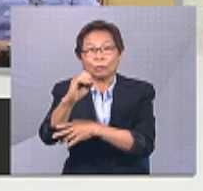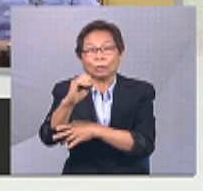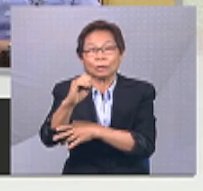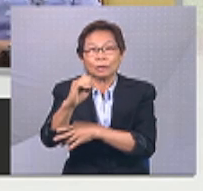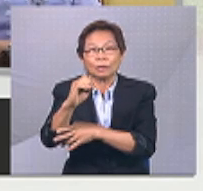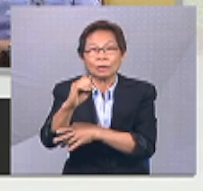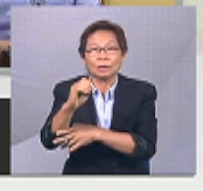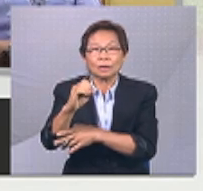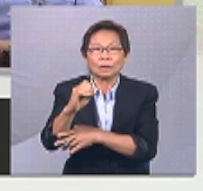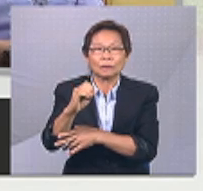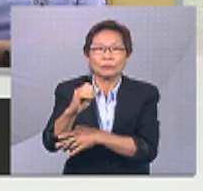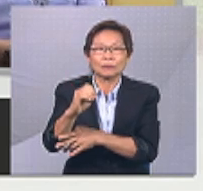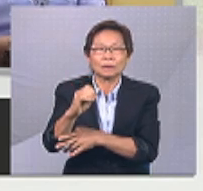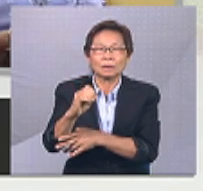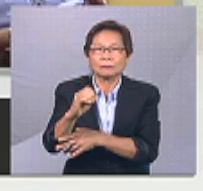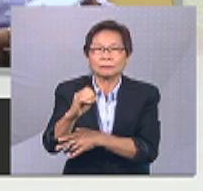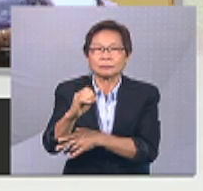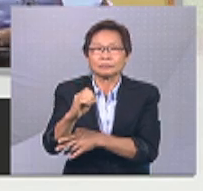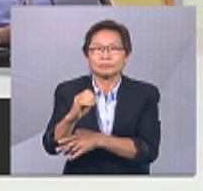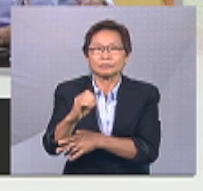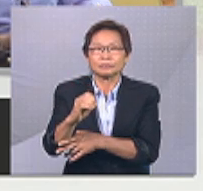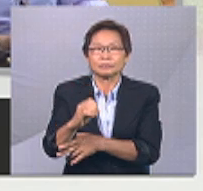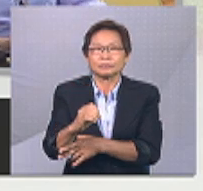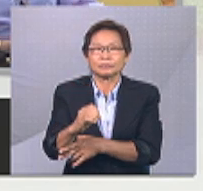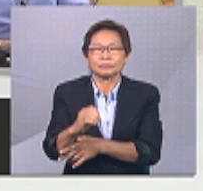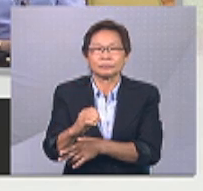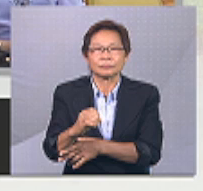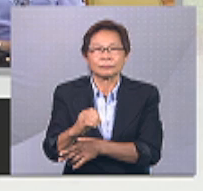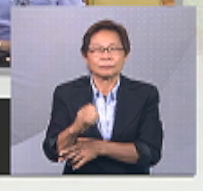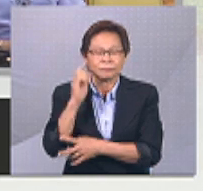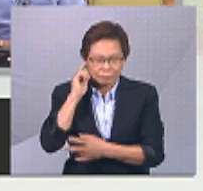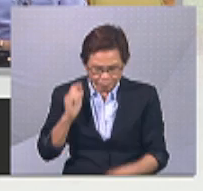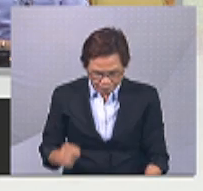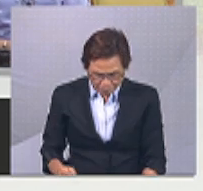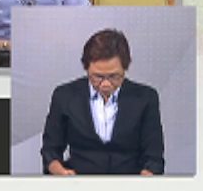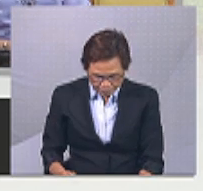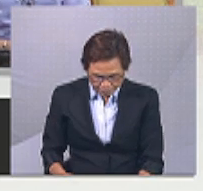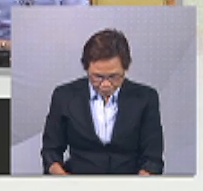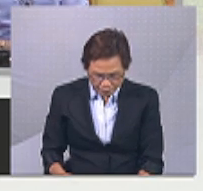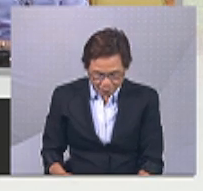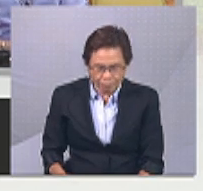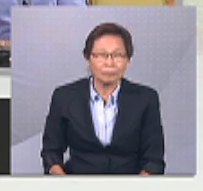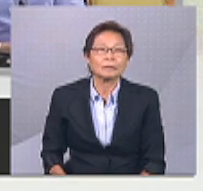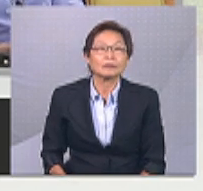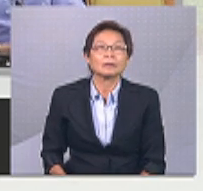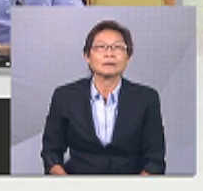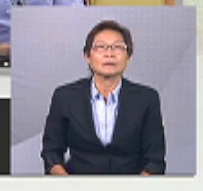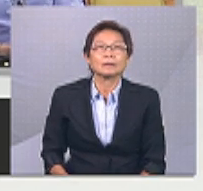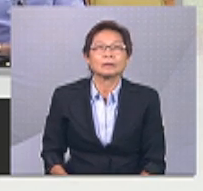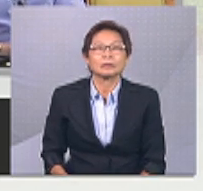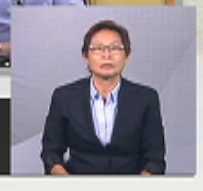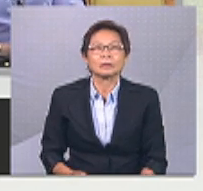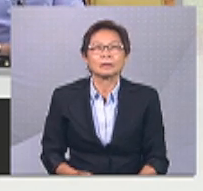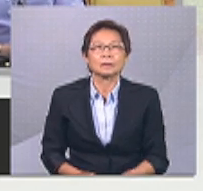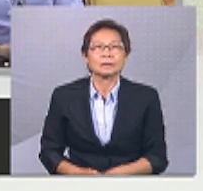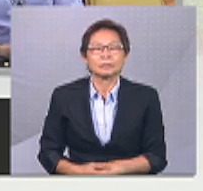India. So will we see a spike of new cases in those areas? Are we going to